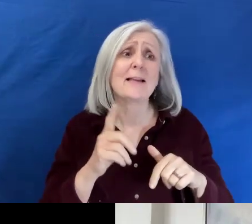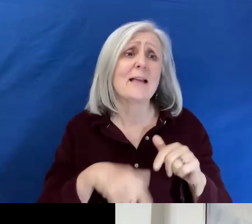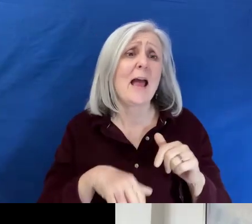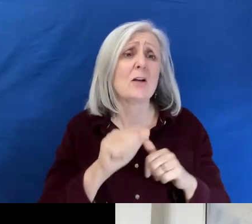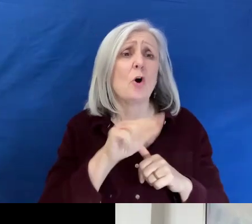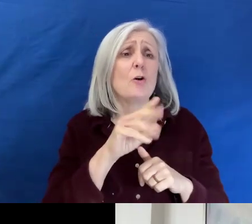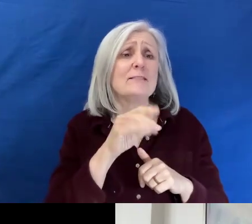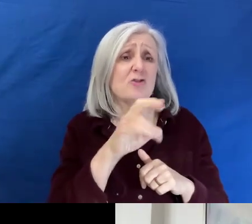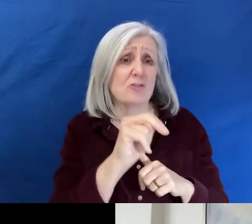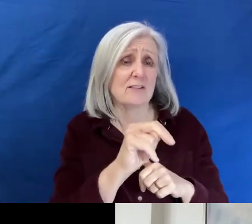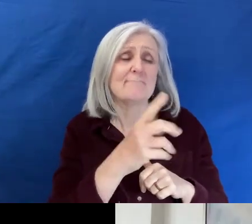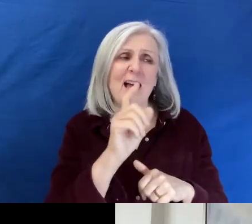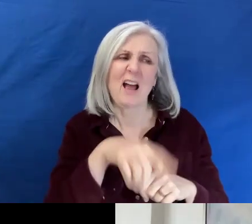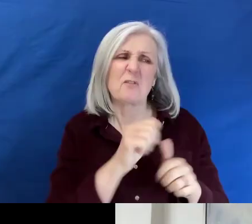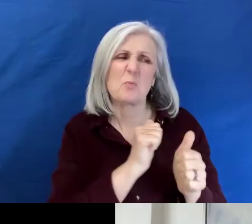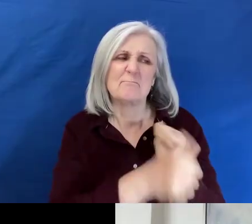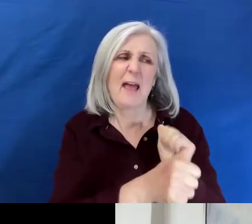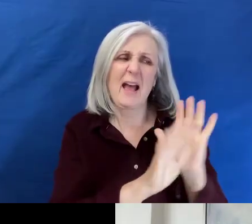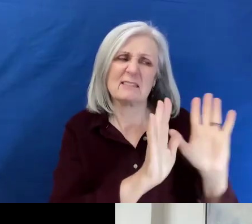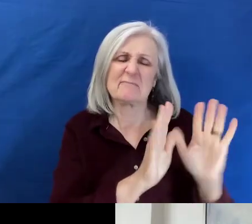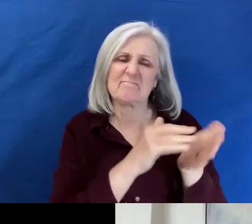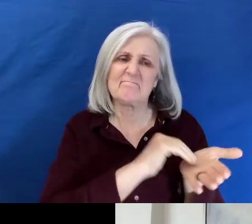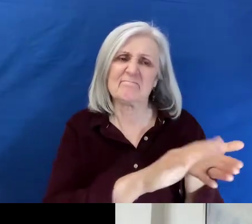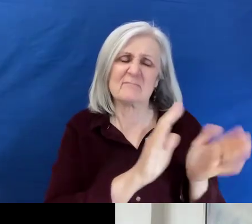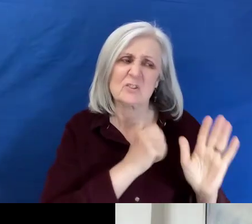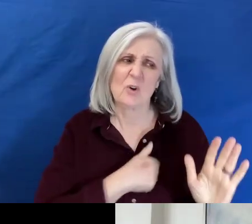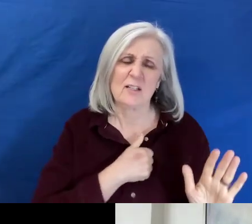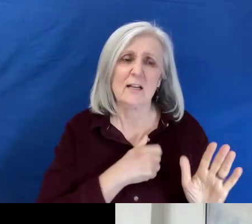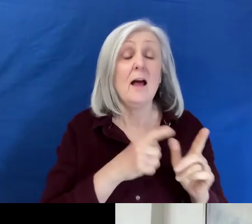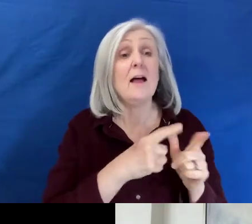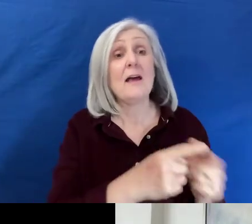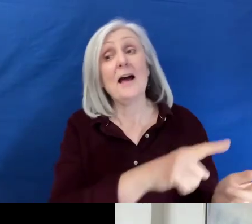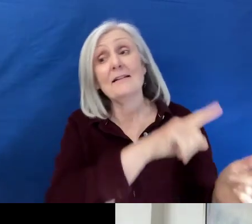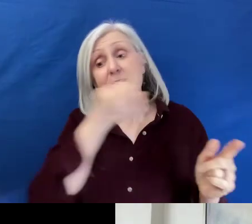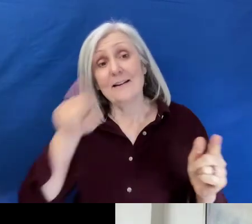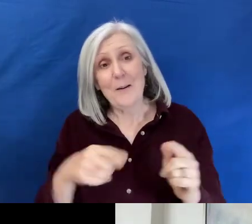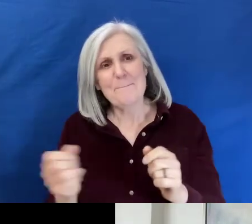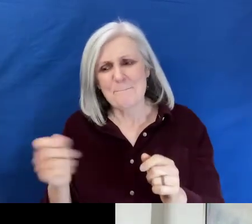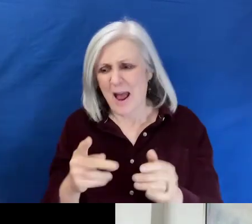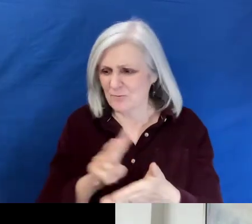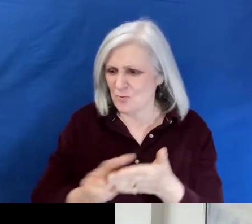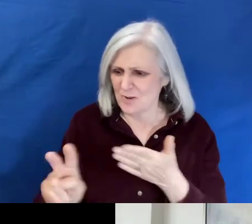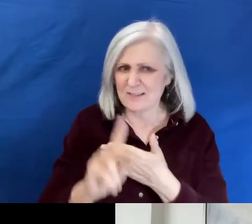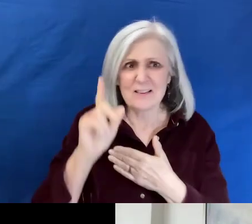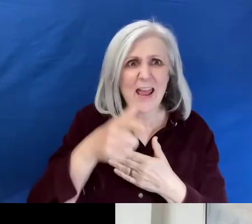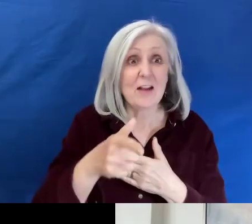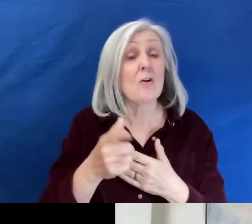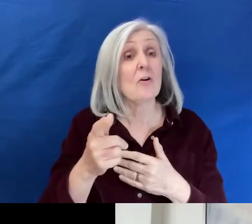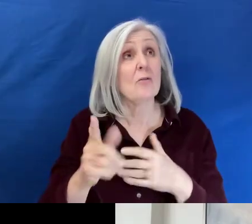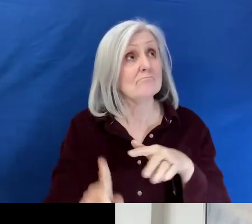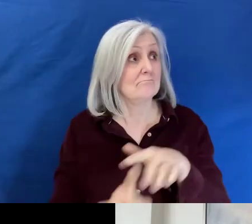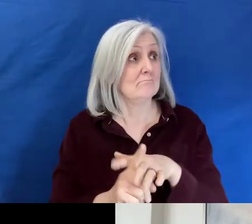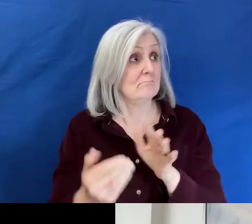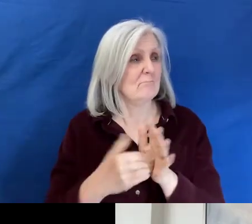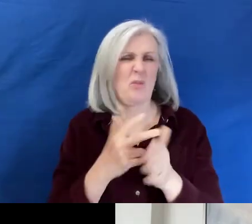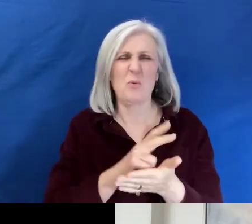this, so like I'm gonna have to pass." And and then it came back around like 2 weeks later, or like maybe 3 weeks